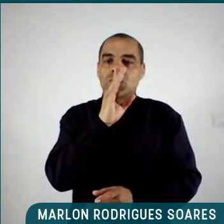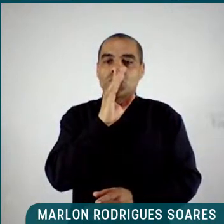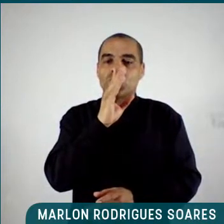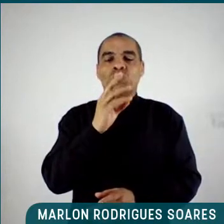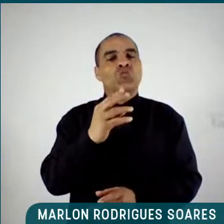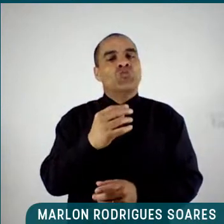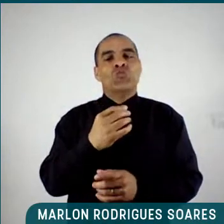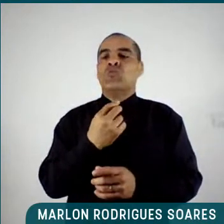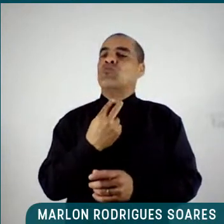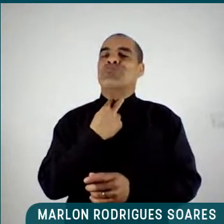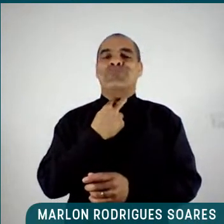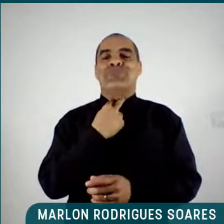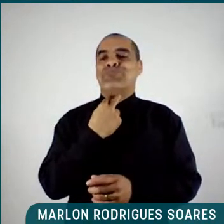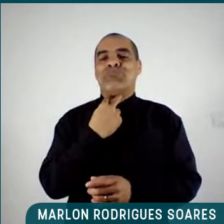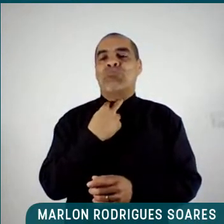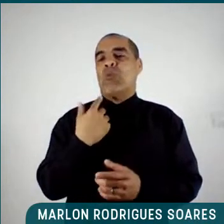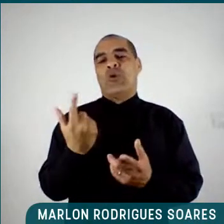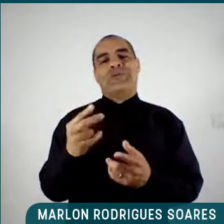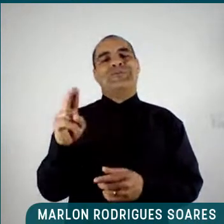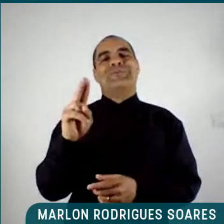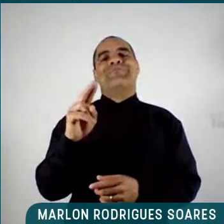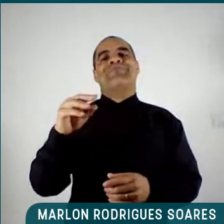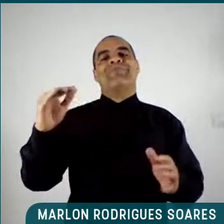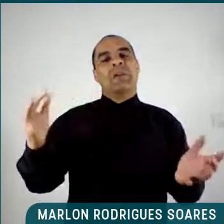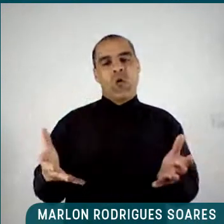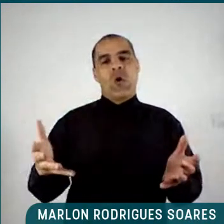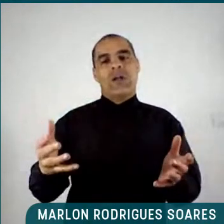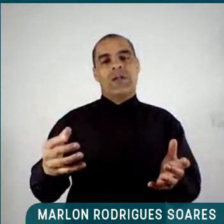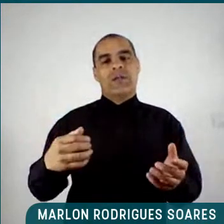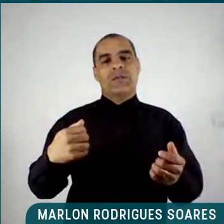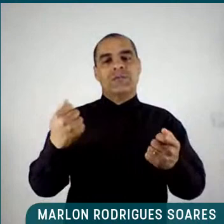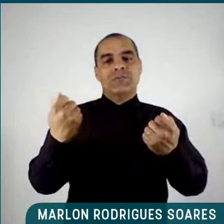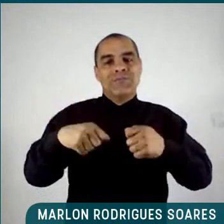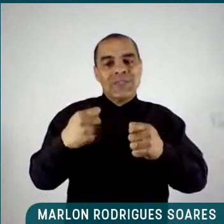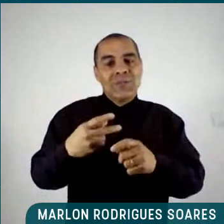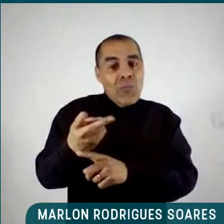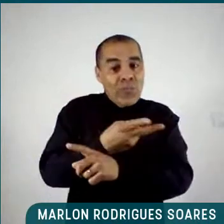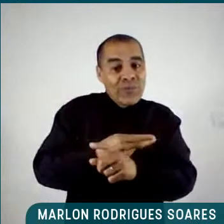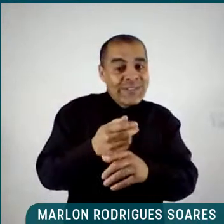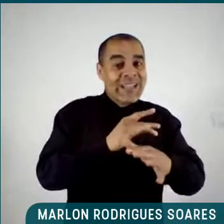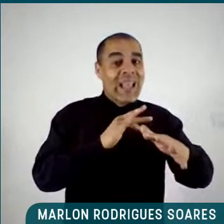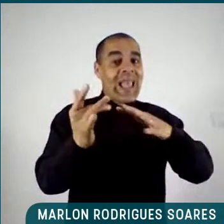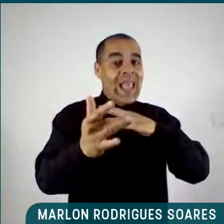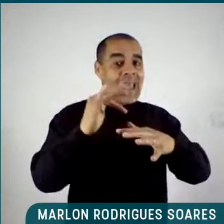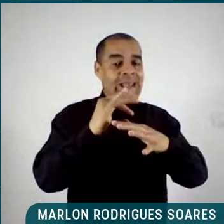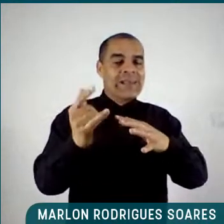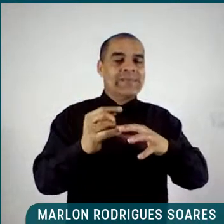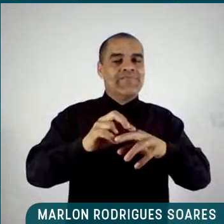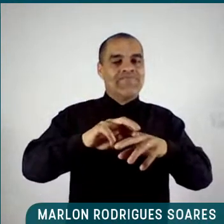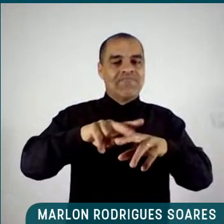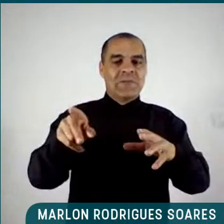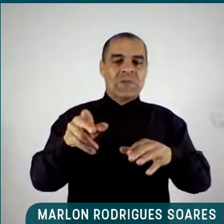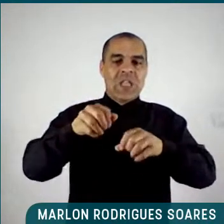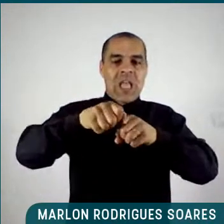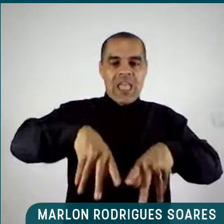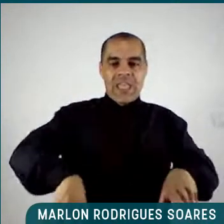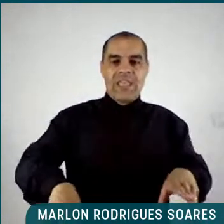silence is not a good tool for this moment. Also, we have to seek